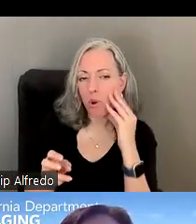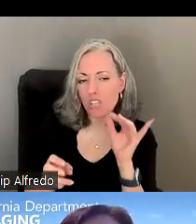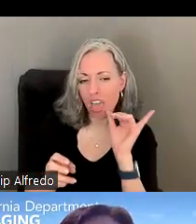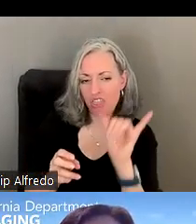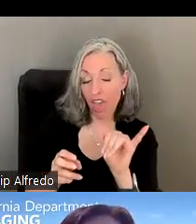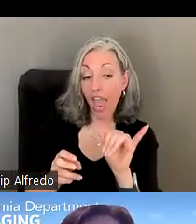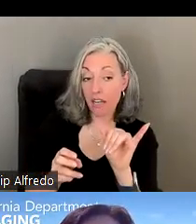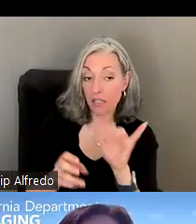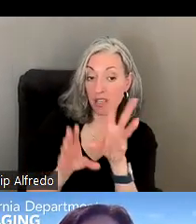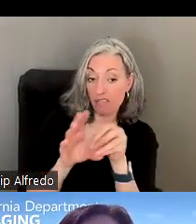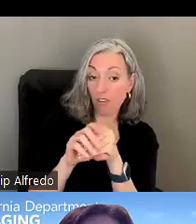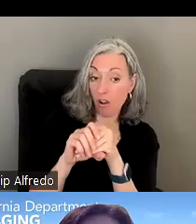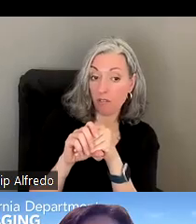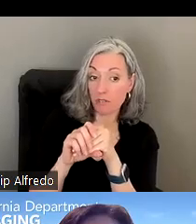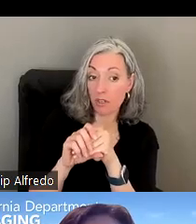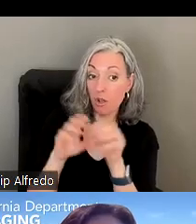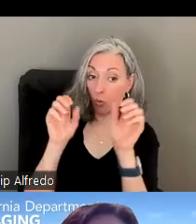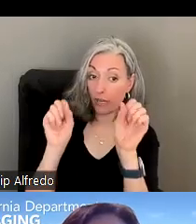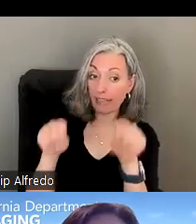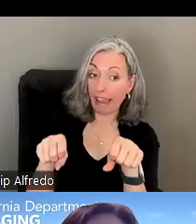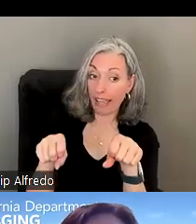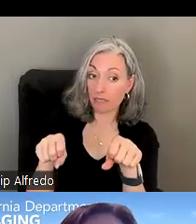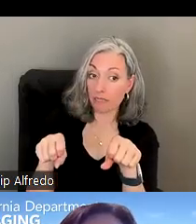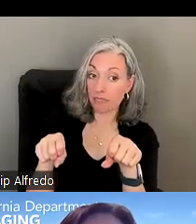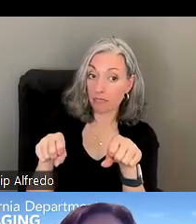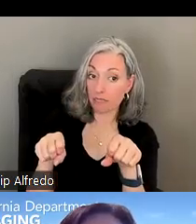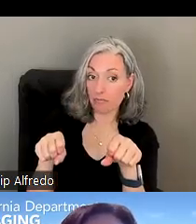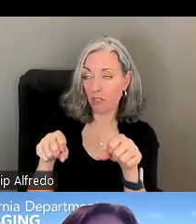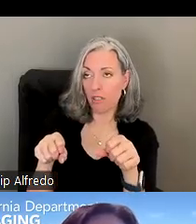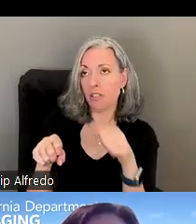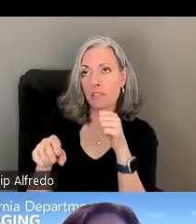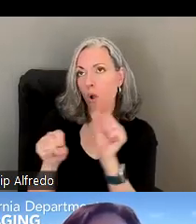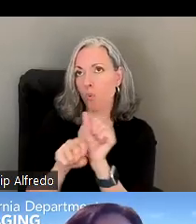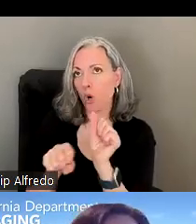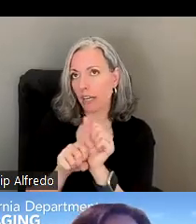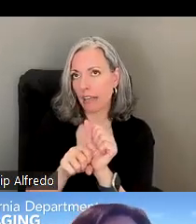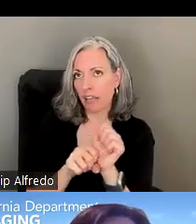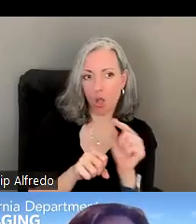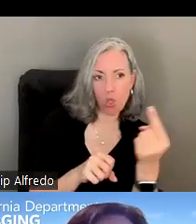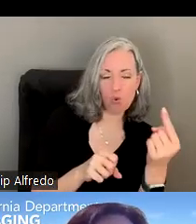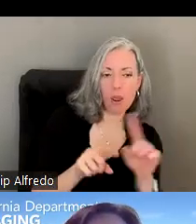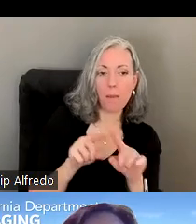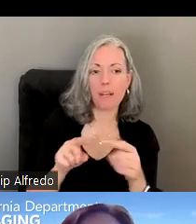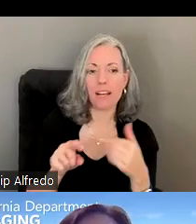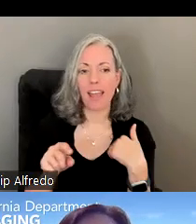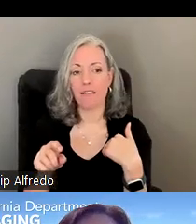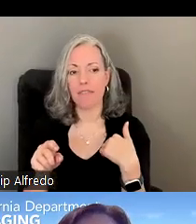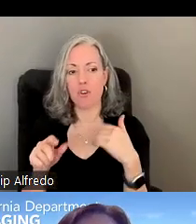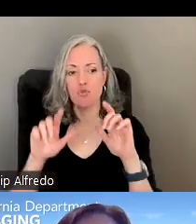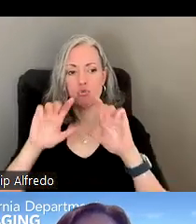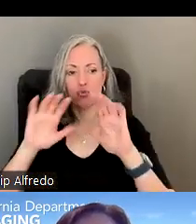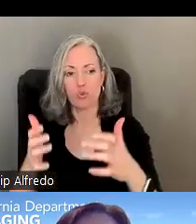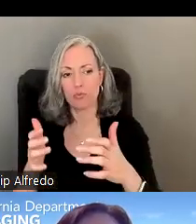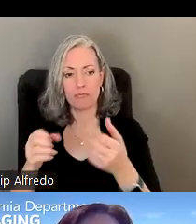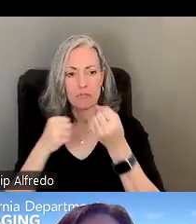be imparted. We can instead of working in silos, we could be silo busting and be able to